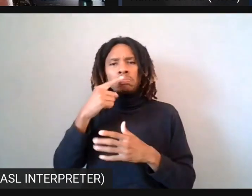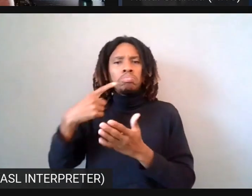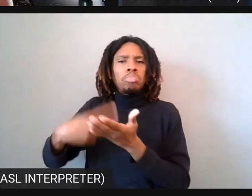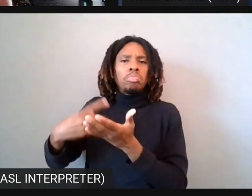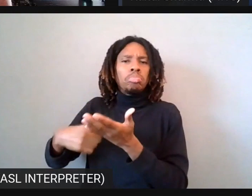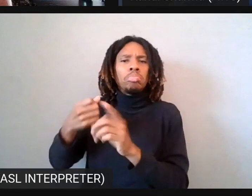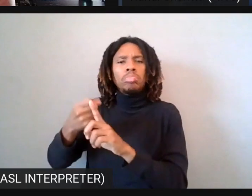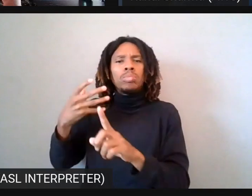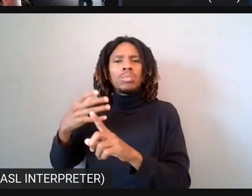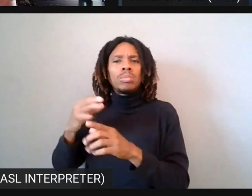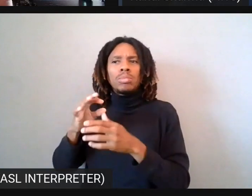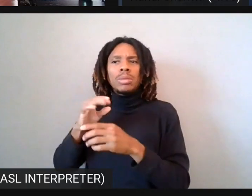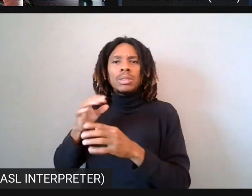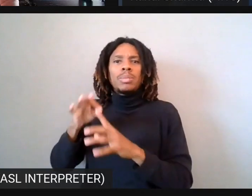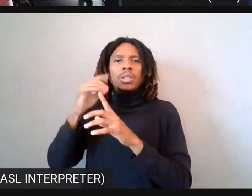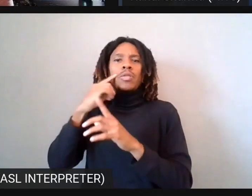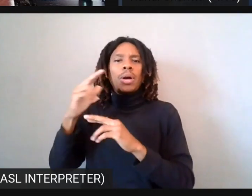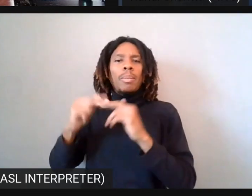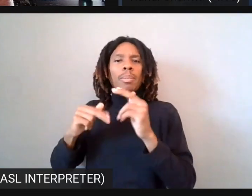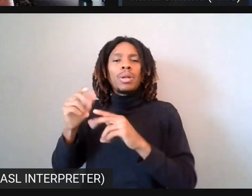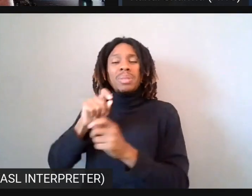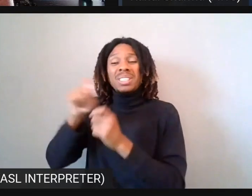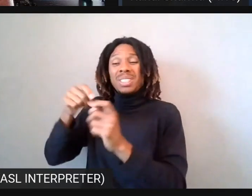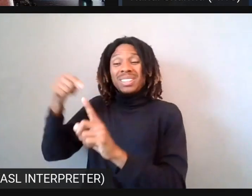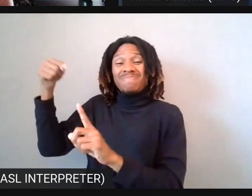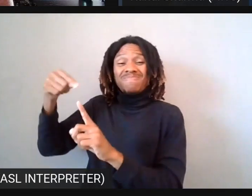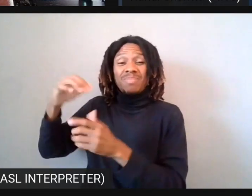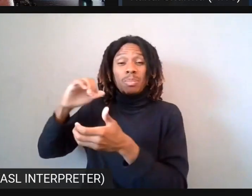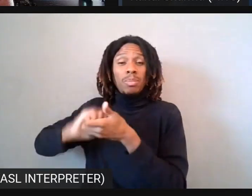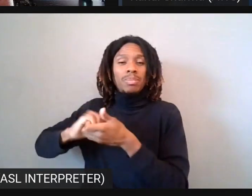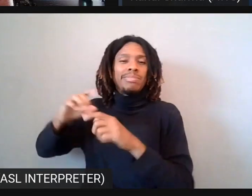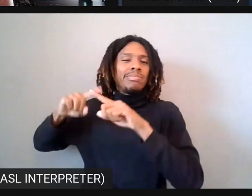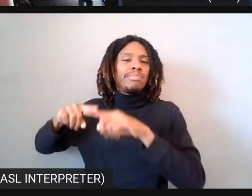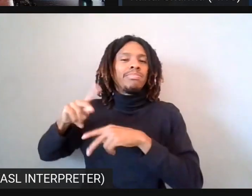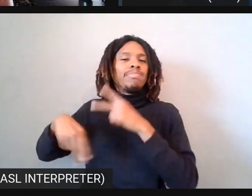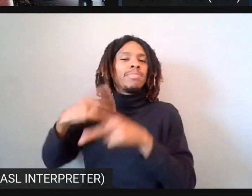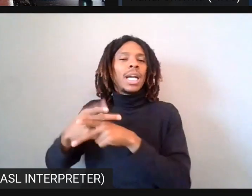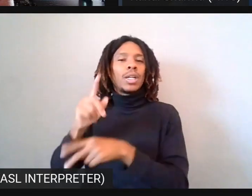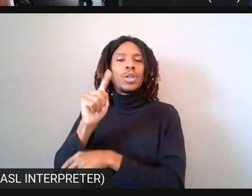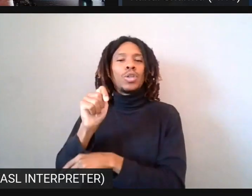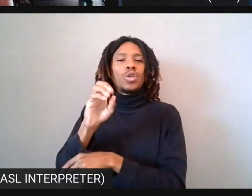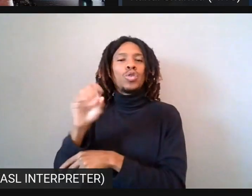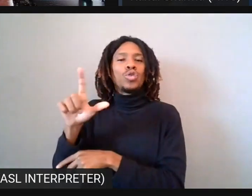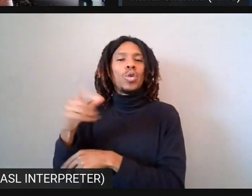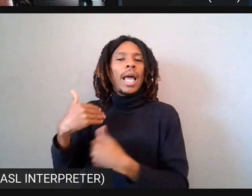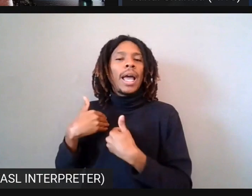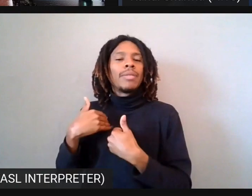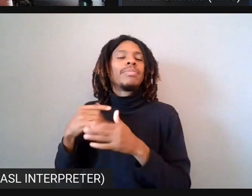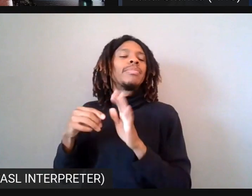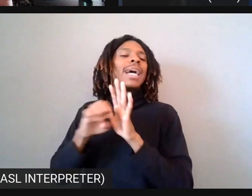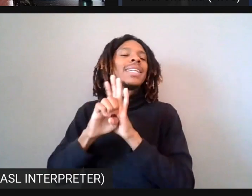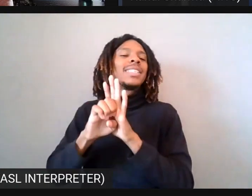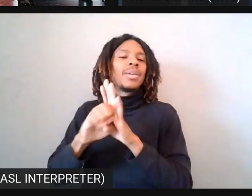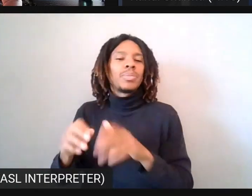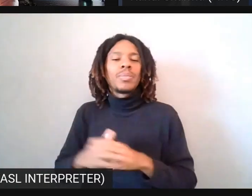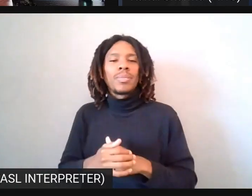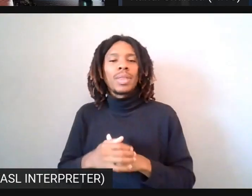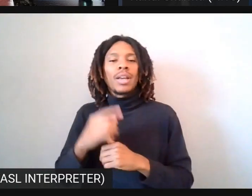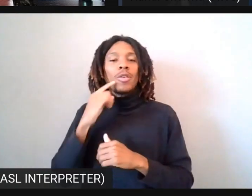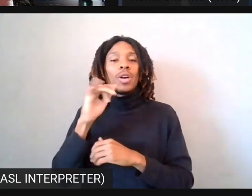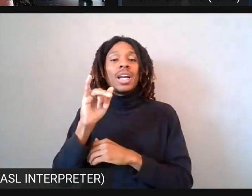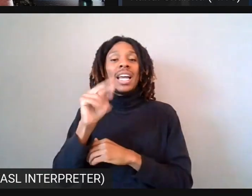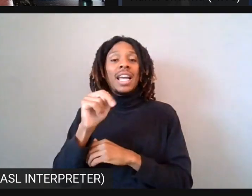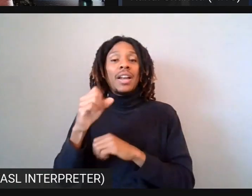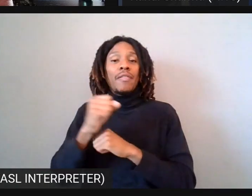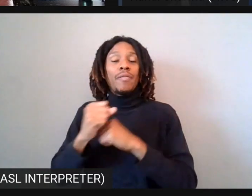like for builders. Specific to partners depends upon the kind of tool they have. For example, for infrastructure as